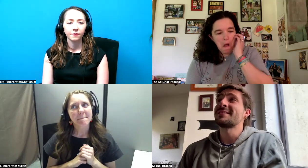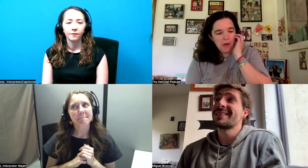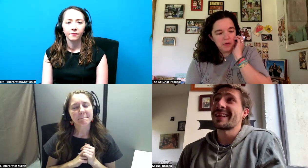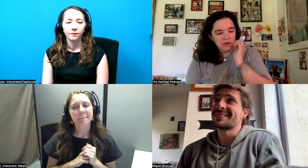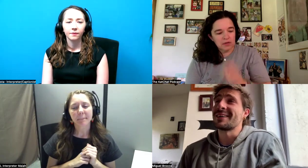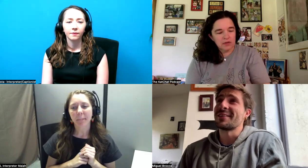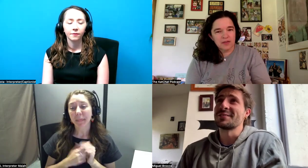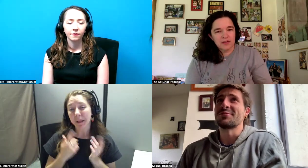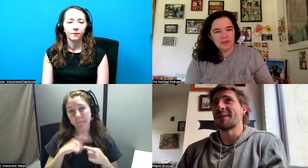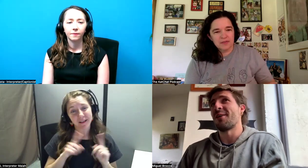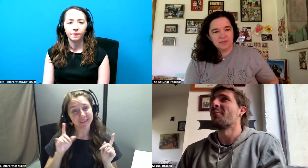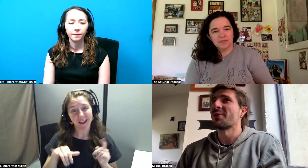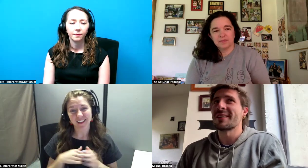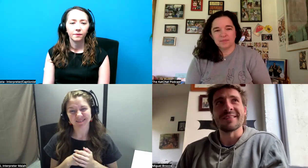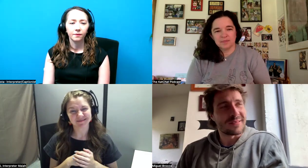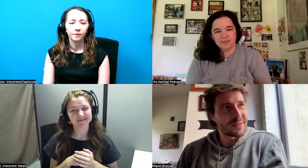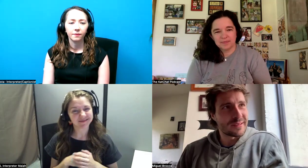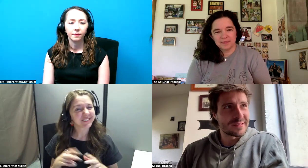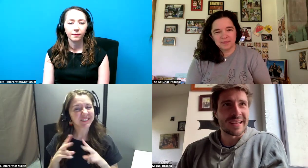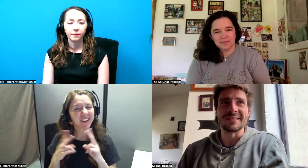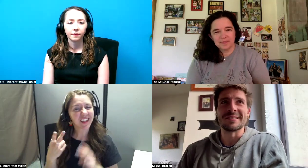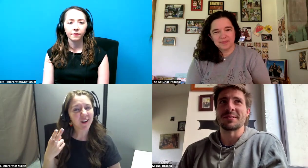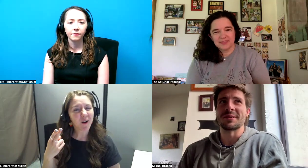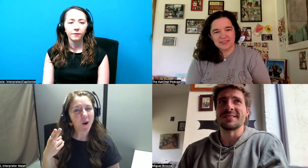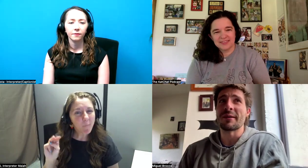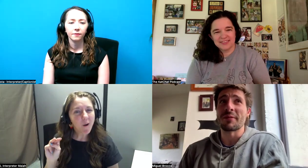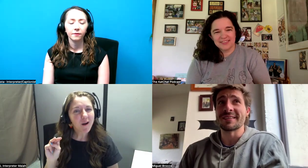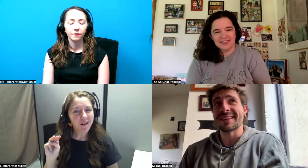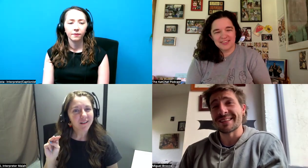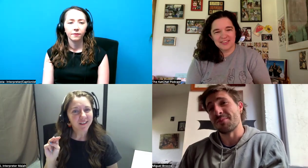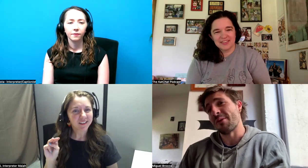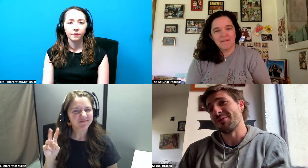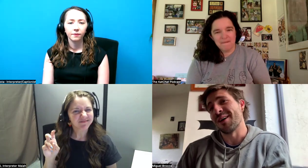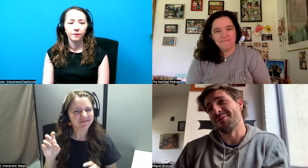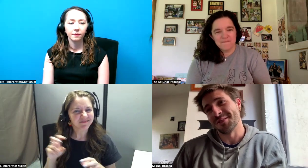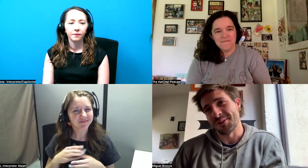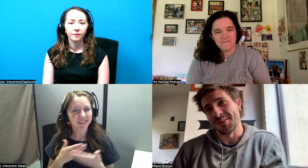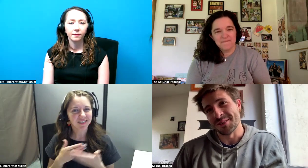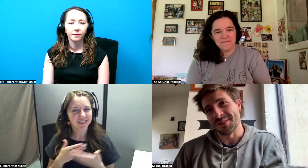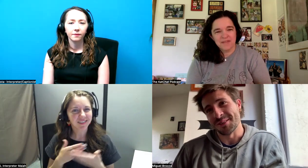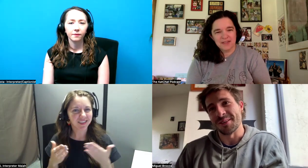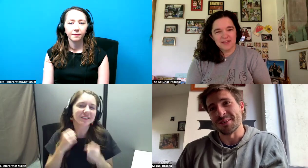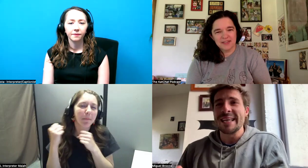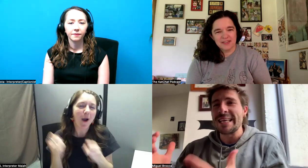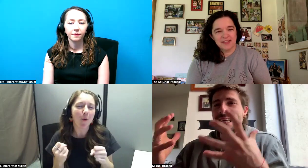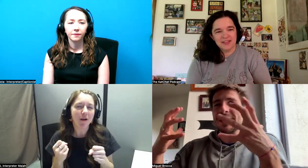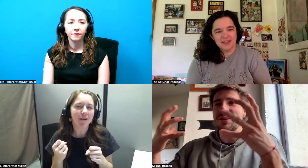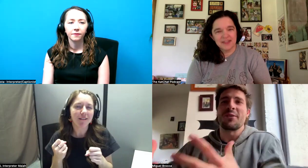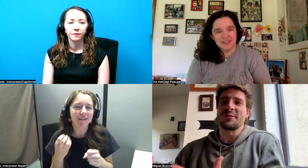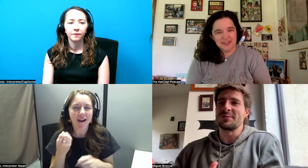but that's this is a very hallmarky sentence I'm going to say, but I think that's the power of love as well. You know, it's